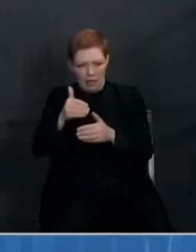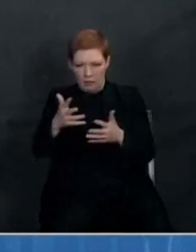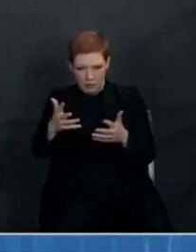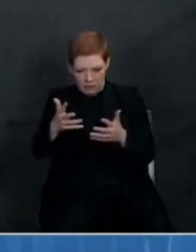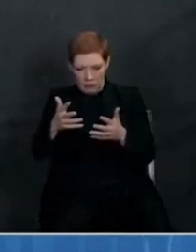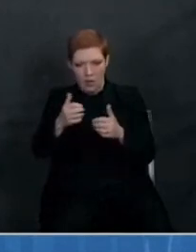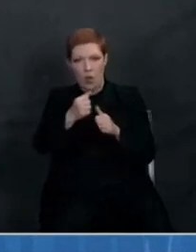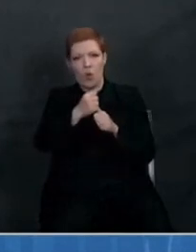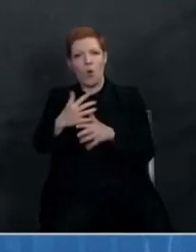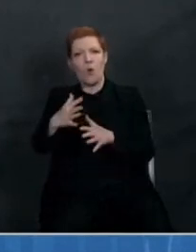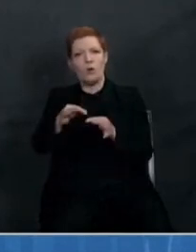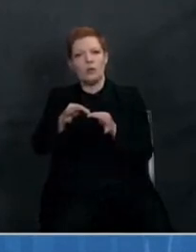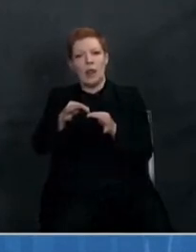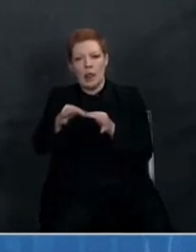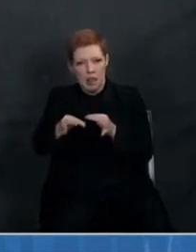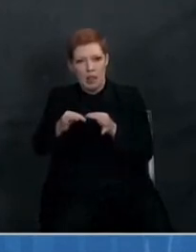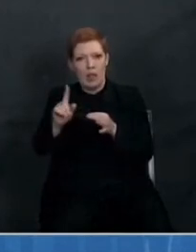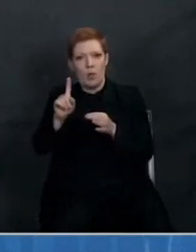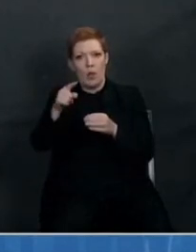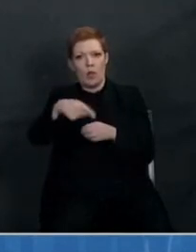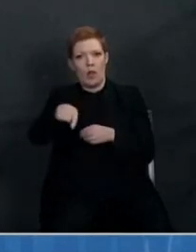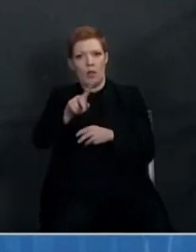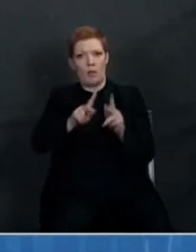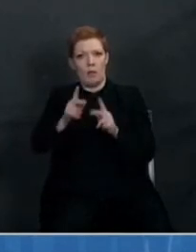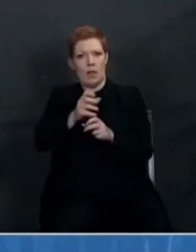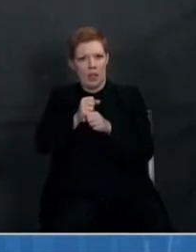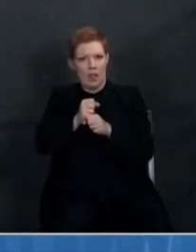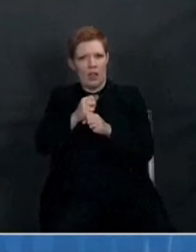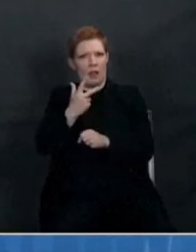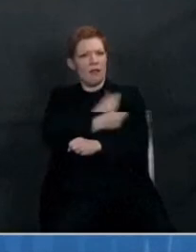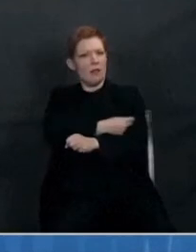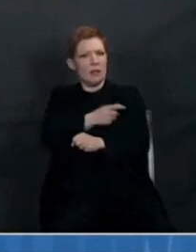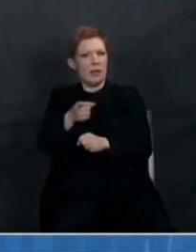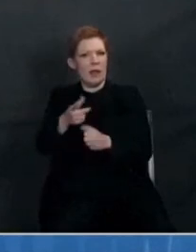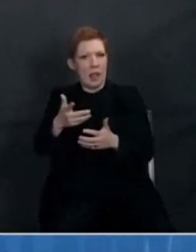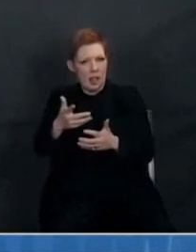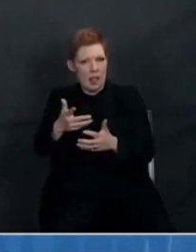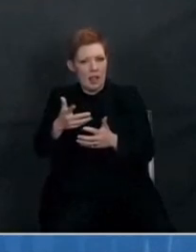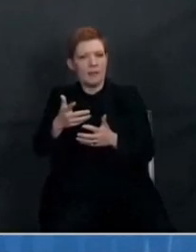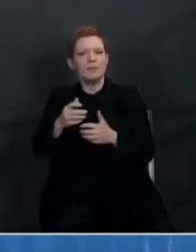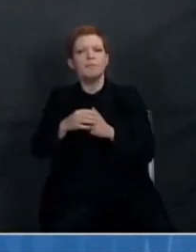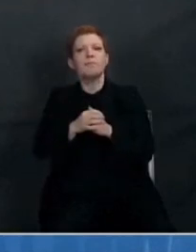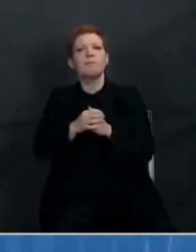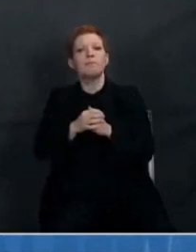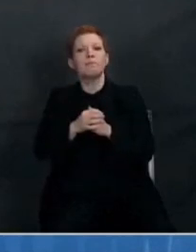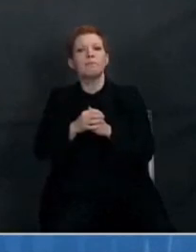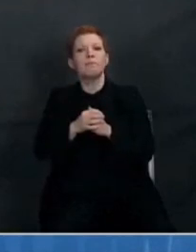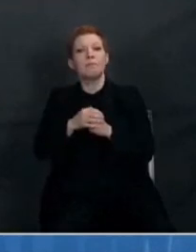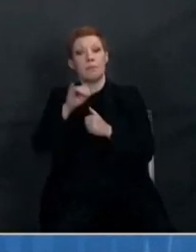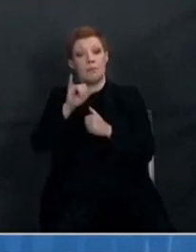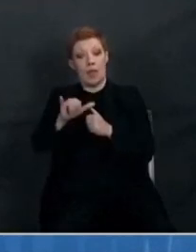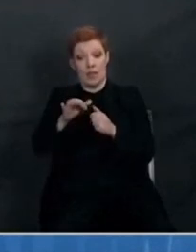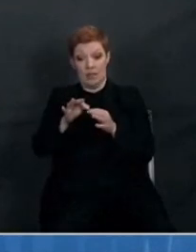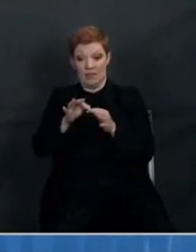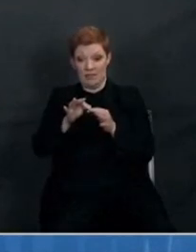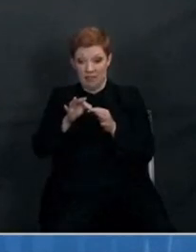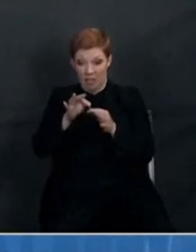a delay in people getting their first doses. But not only did this delay first